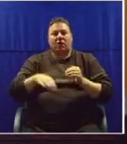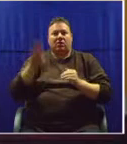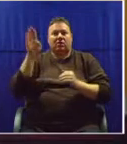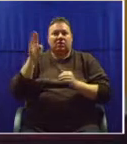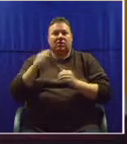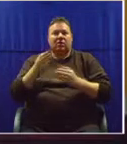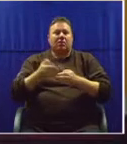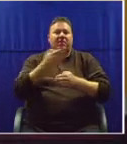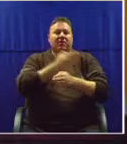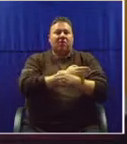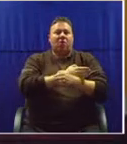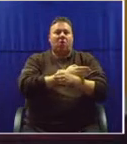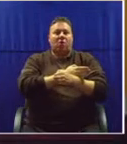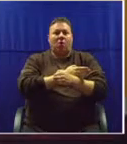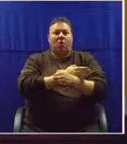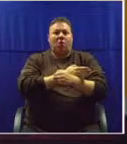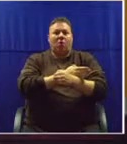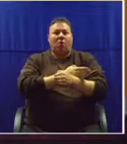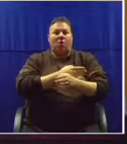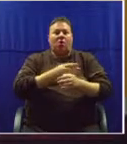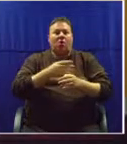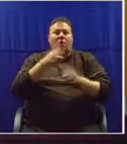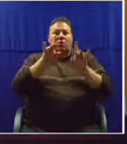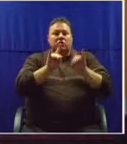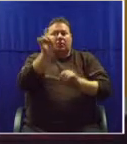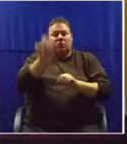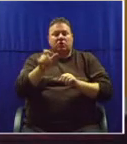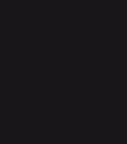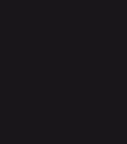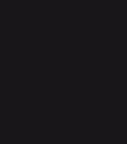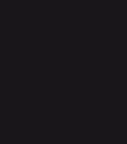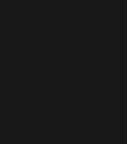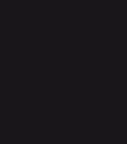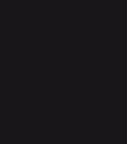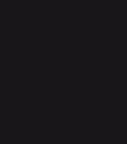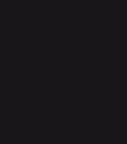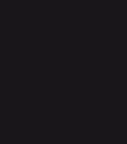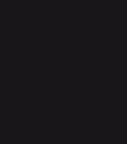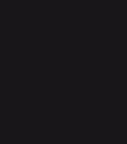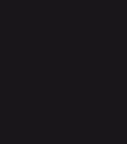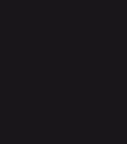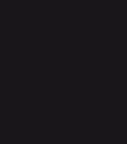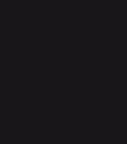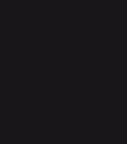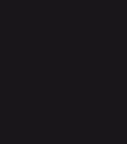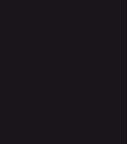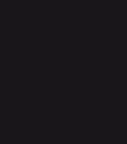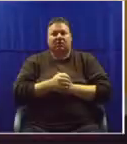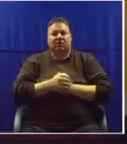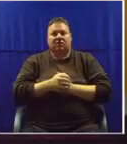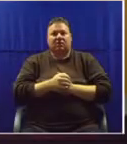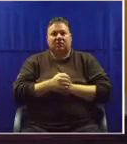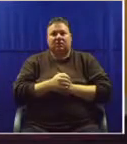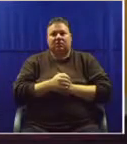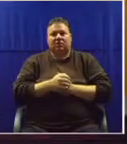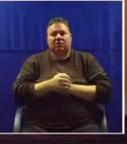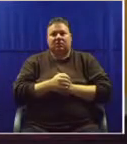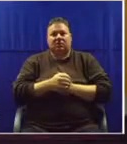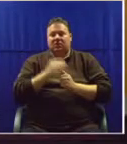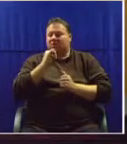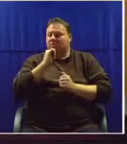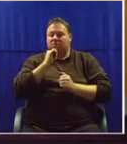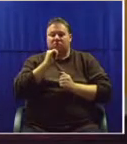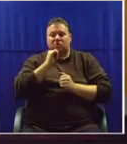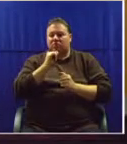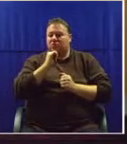the presiding officer has ruled on the first one. I didn't call for a point of order. No, I'm not going. You are not going to force